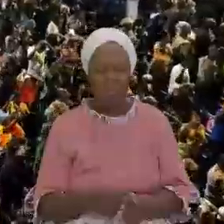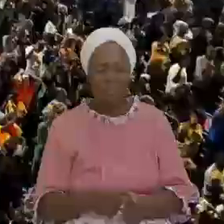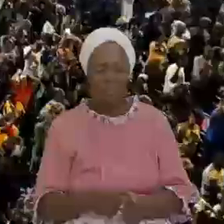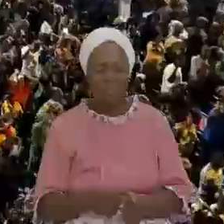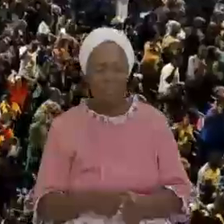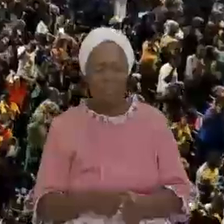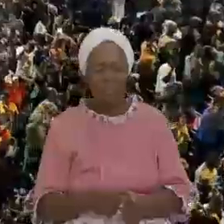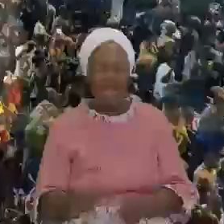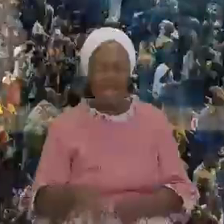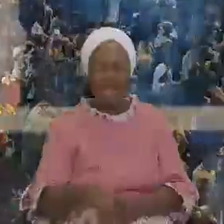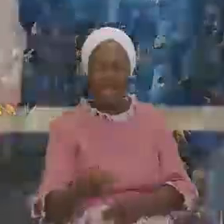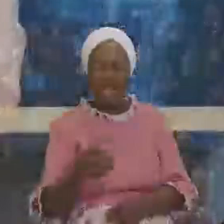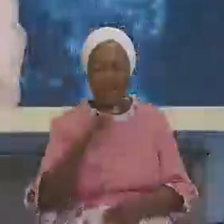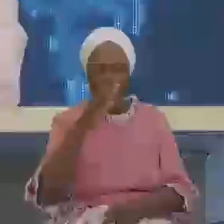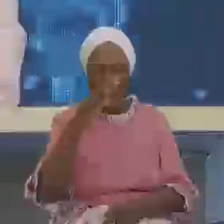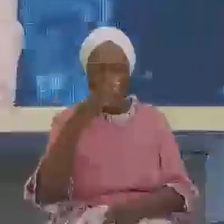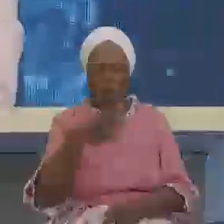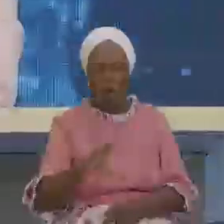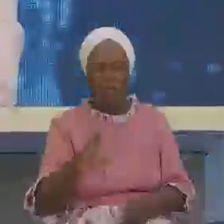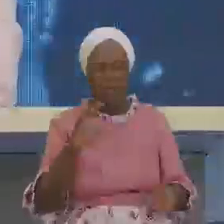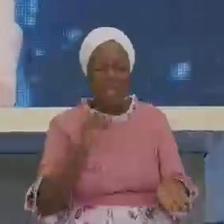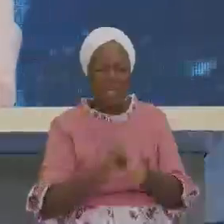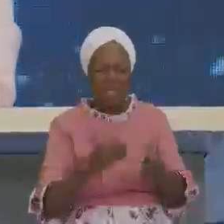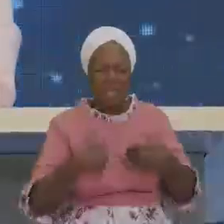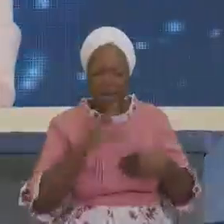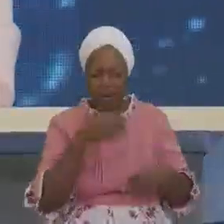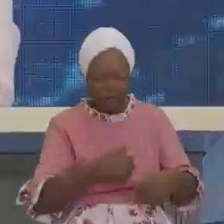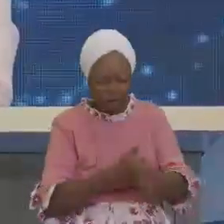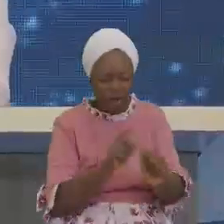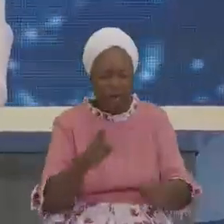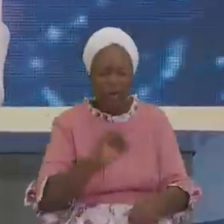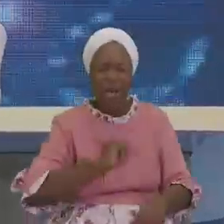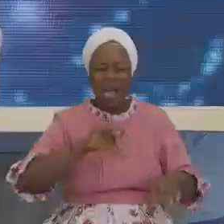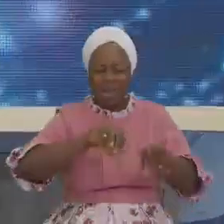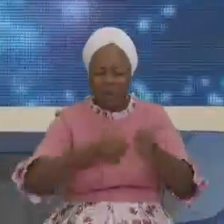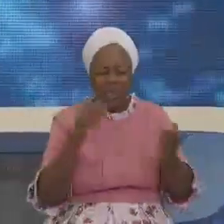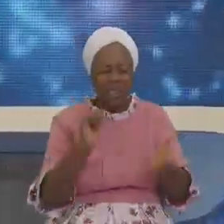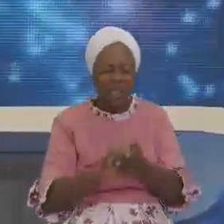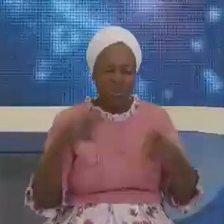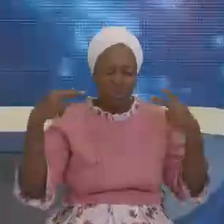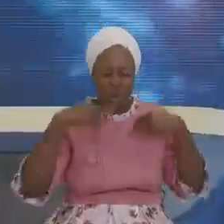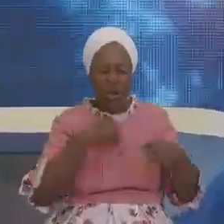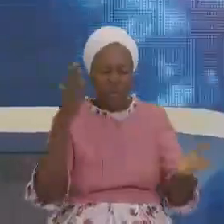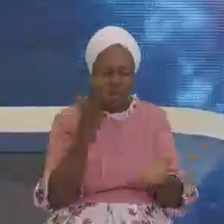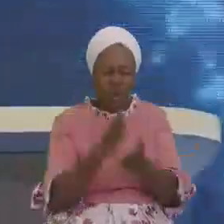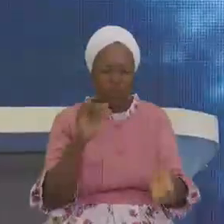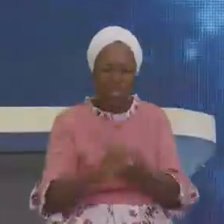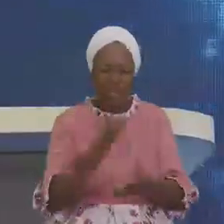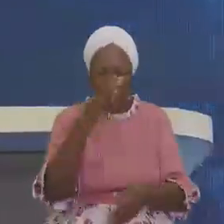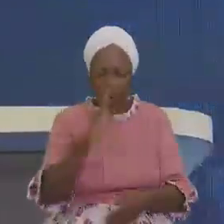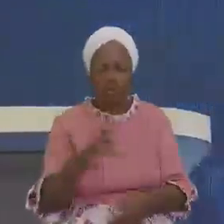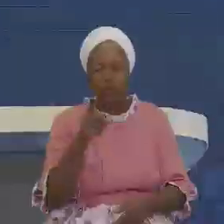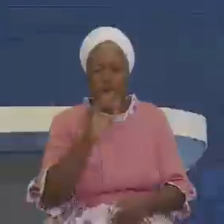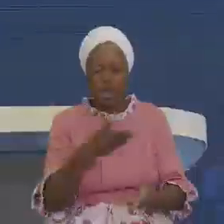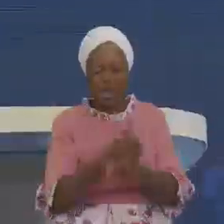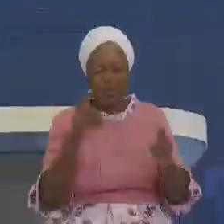Any curse that have been following you, I break that yoke, I stop that curse. You are delivered